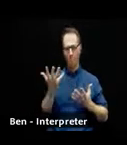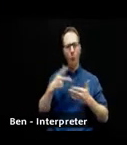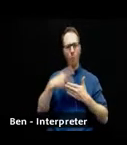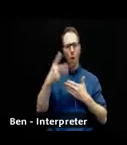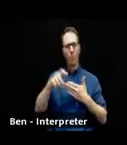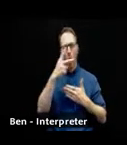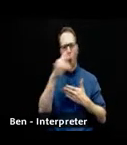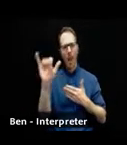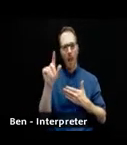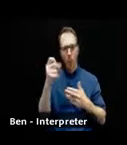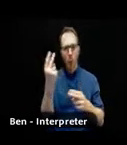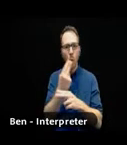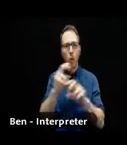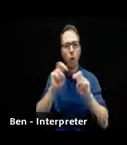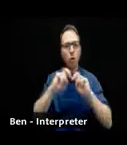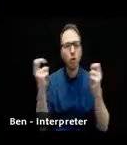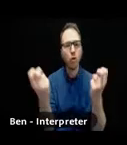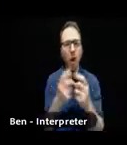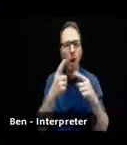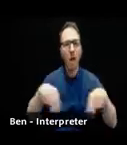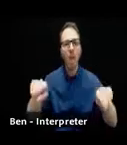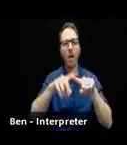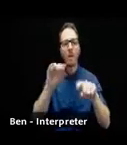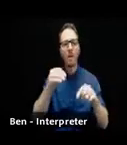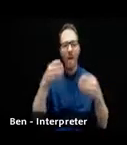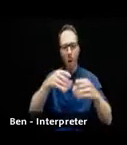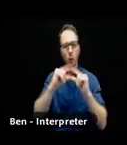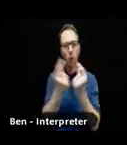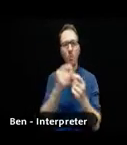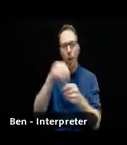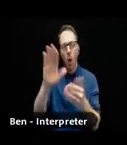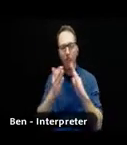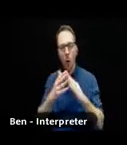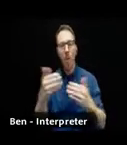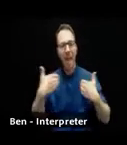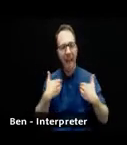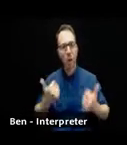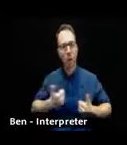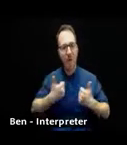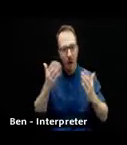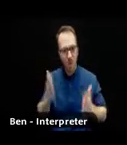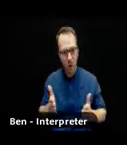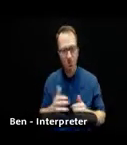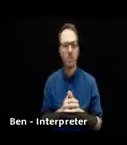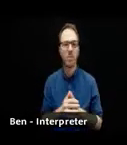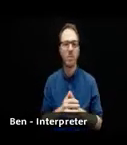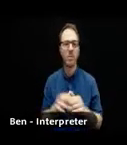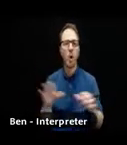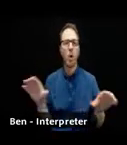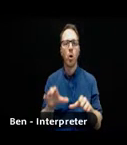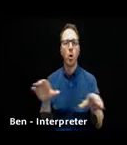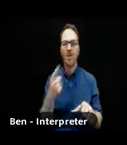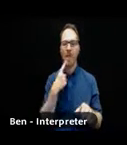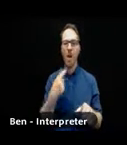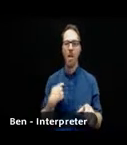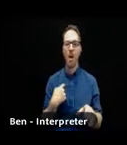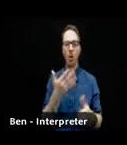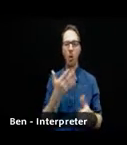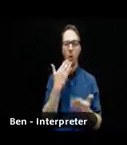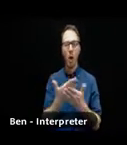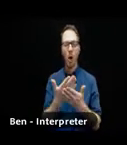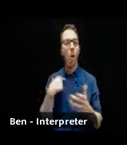know, you can use CIRCLE as focus groups in your community to have survivors tell us what is good about this. We